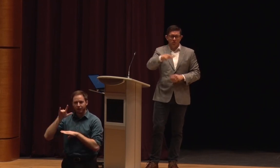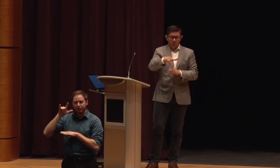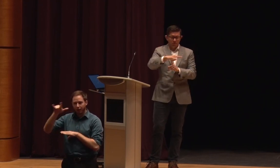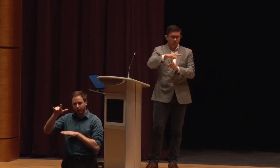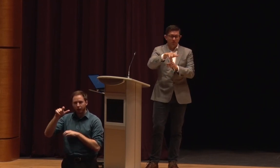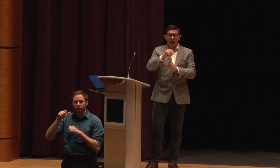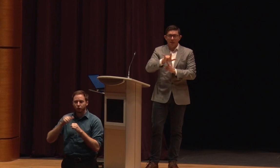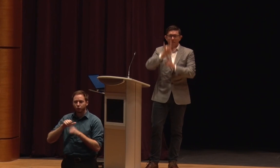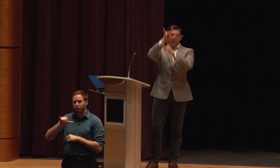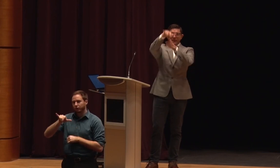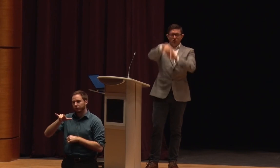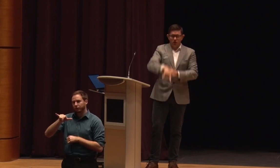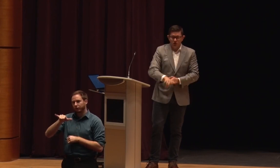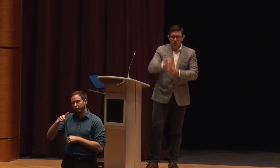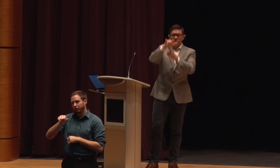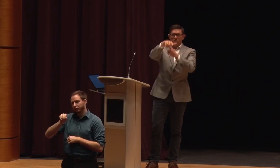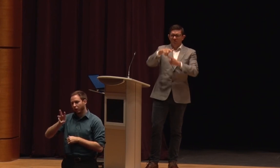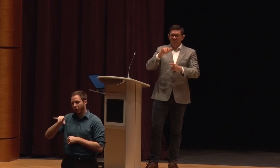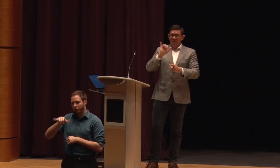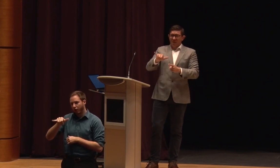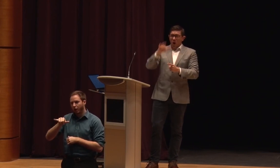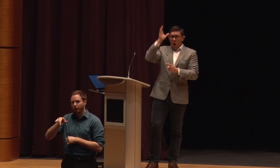with the yaw and pitch.